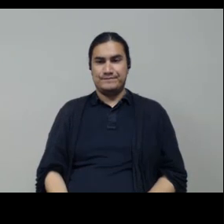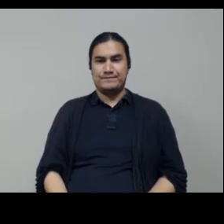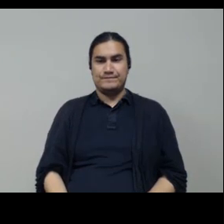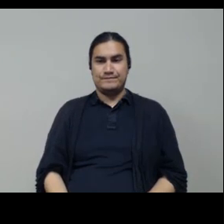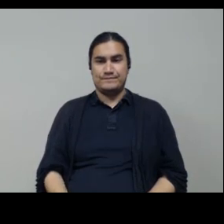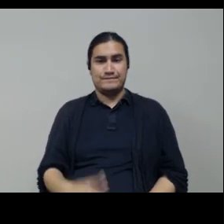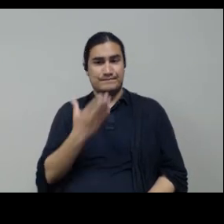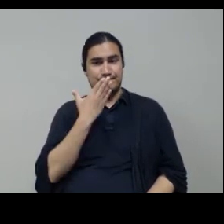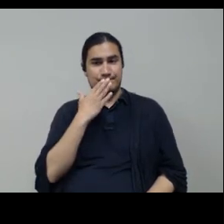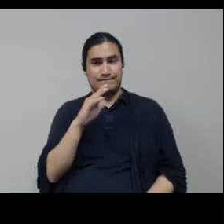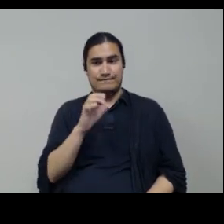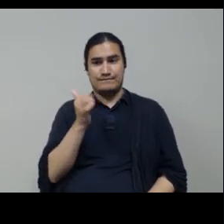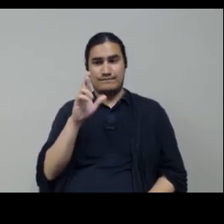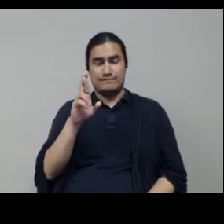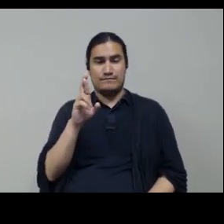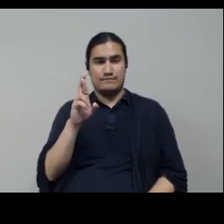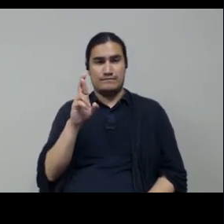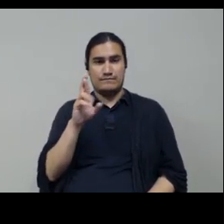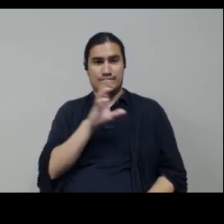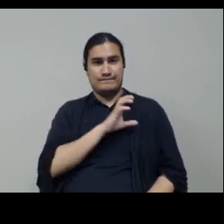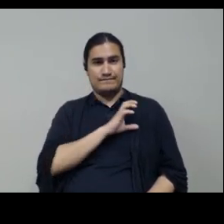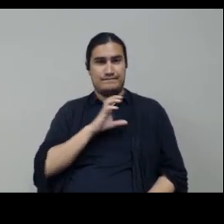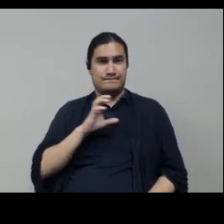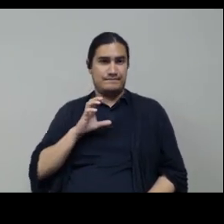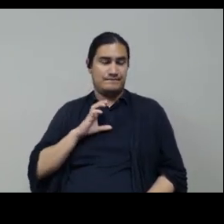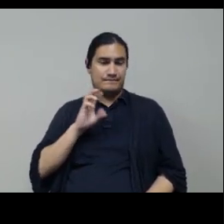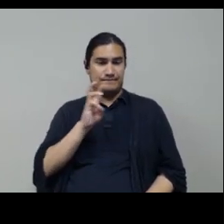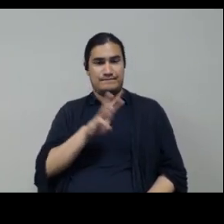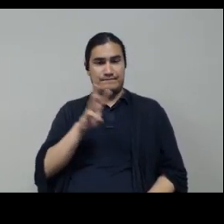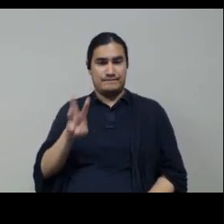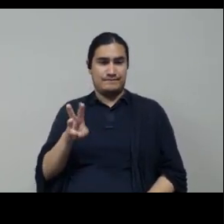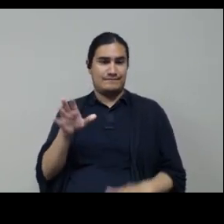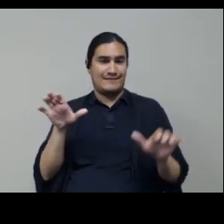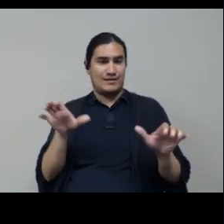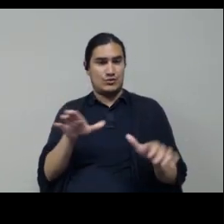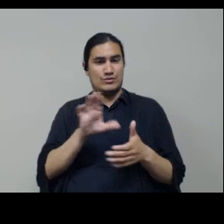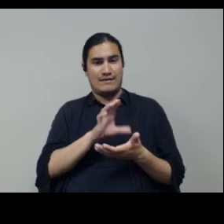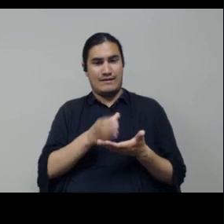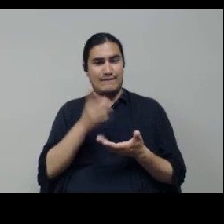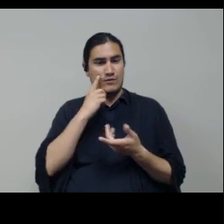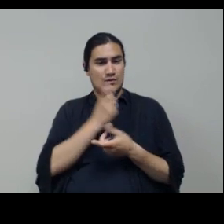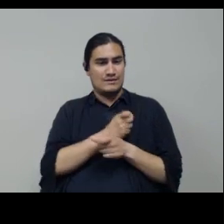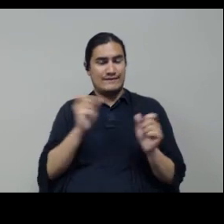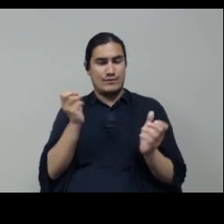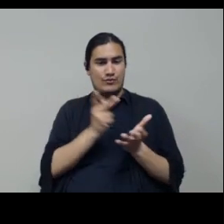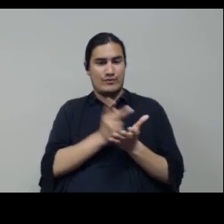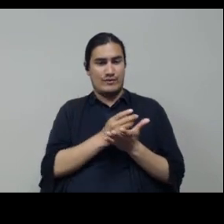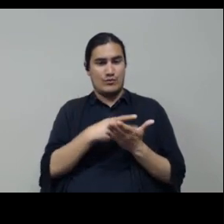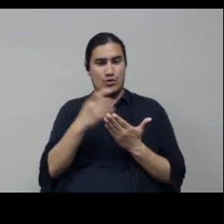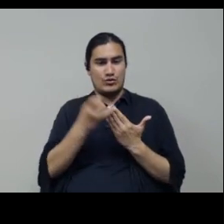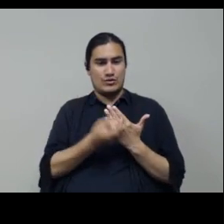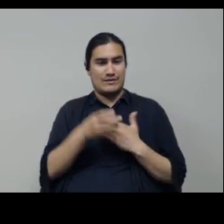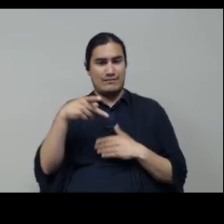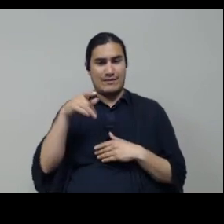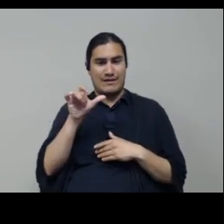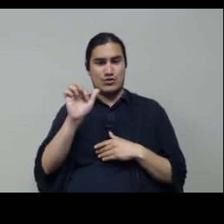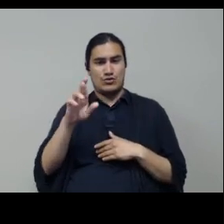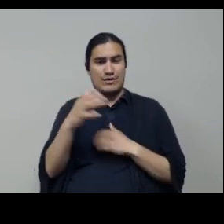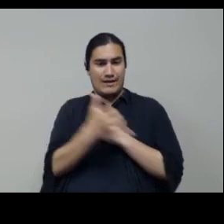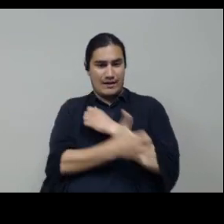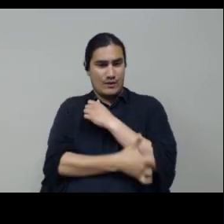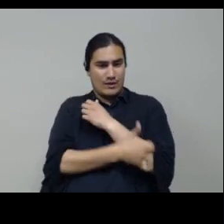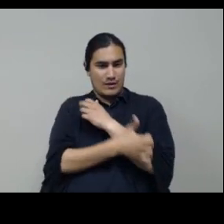Thank you, Chair Eager. Commissioners, item 66 is an action item for a safety improvement project on State Route 49 in Placer County, requesting a